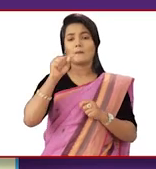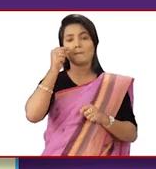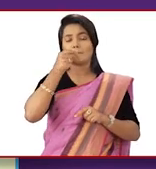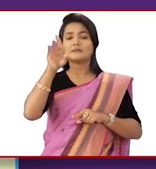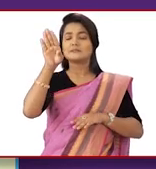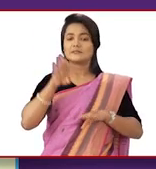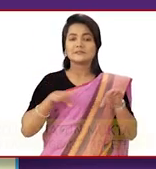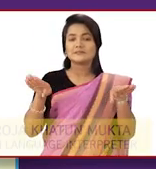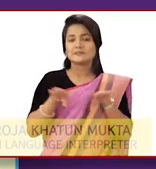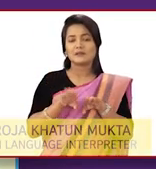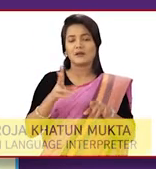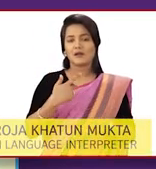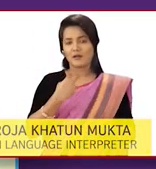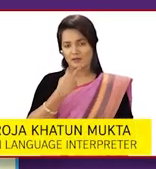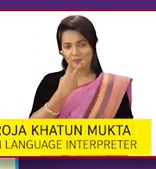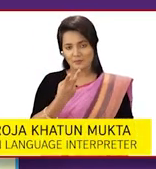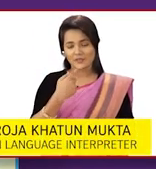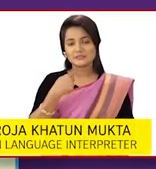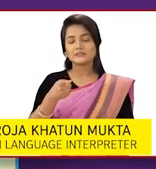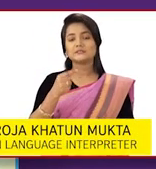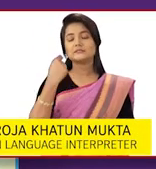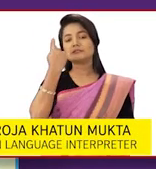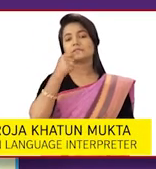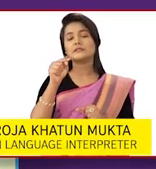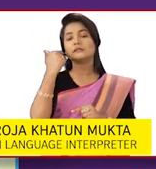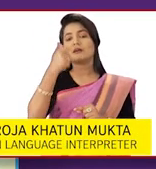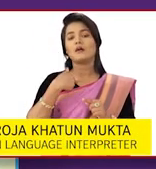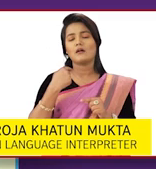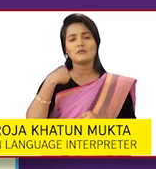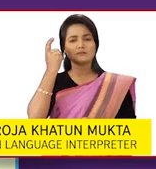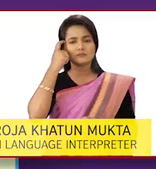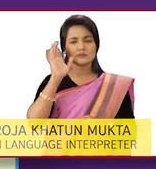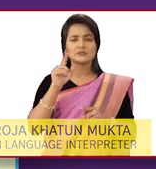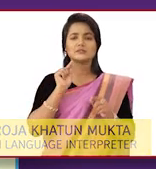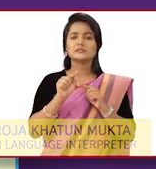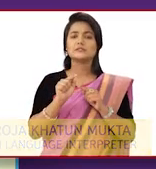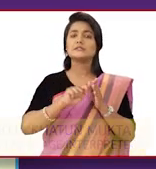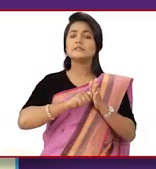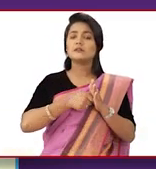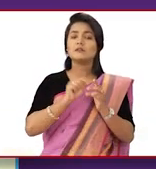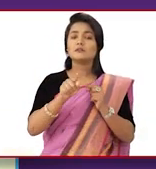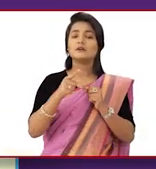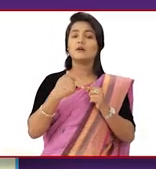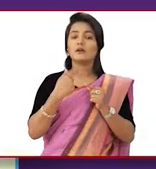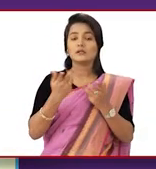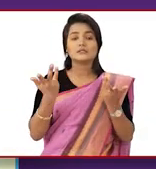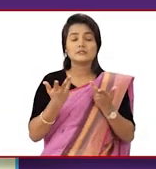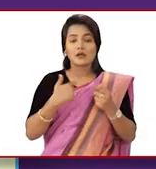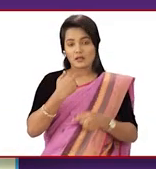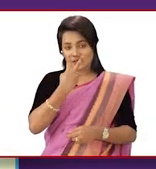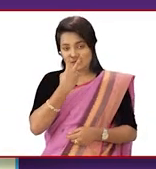equality, as they may like to have you believe. And I think one of the key ways is how we